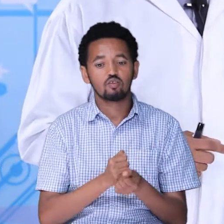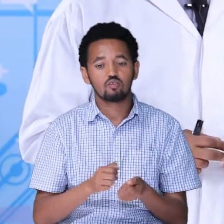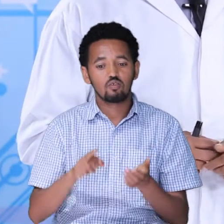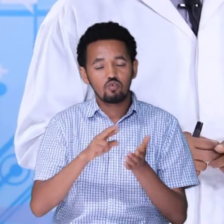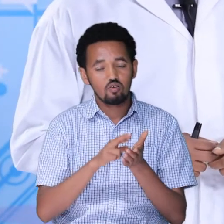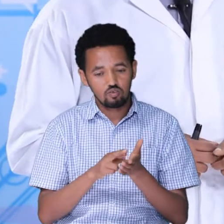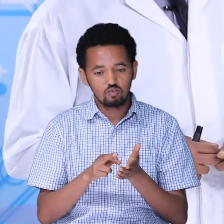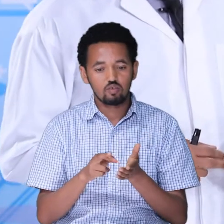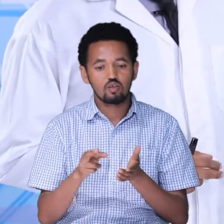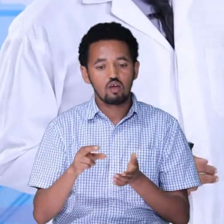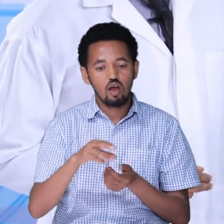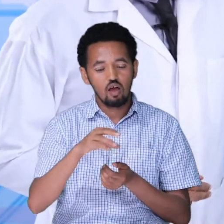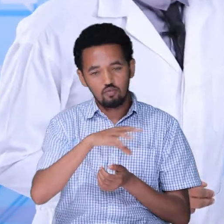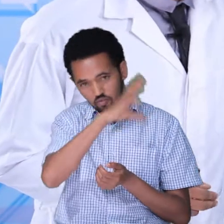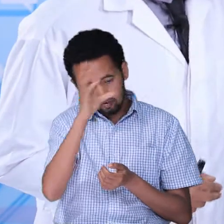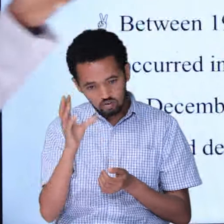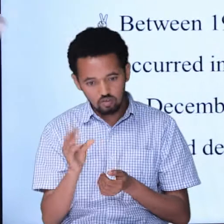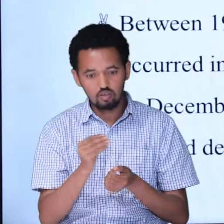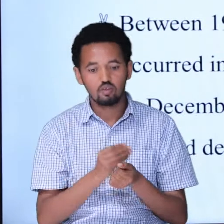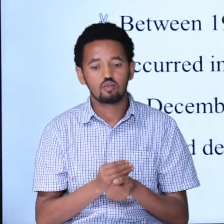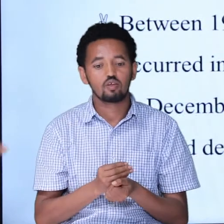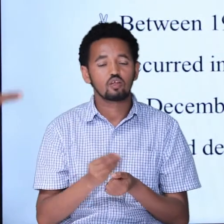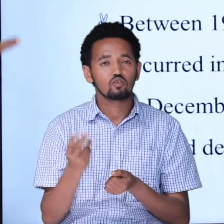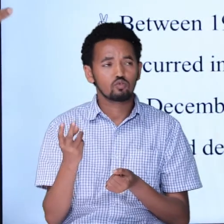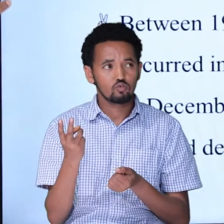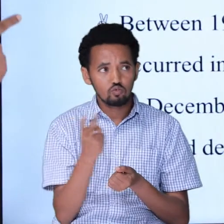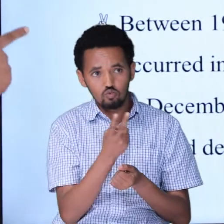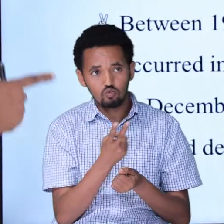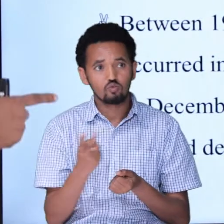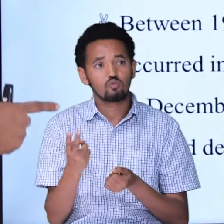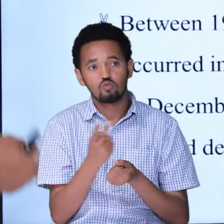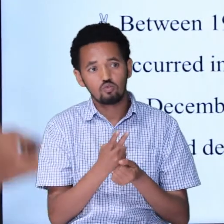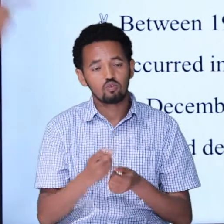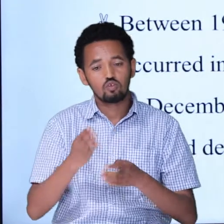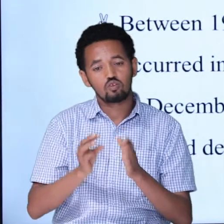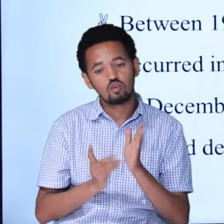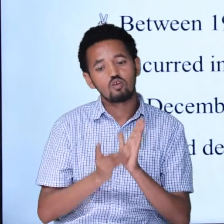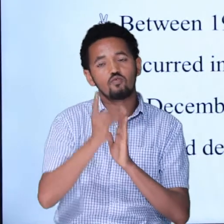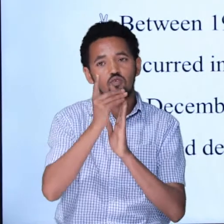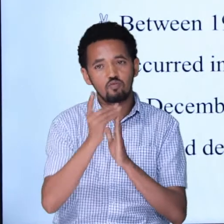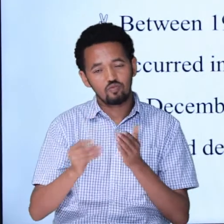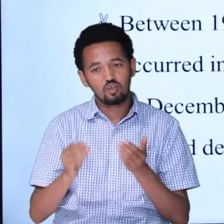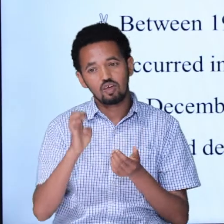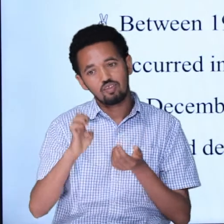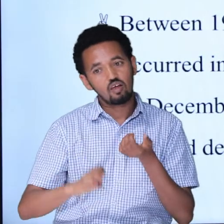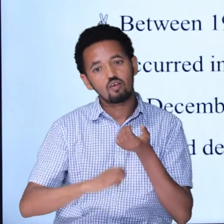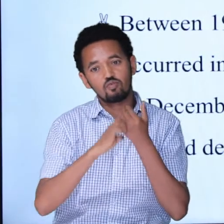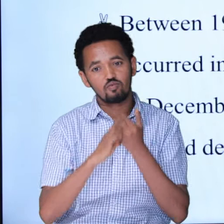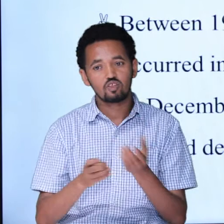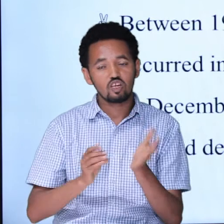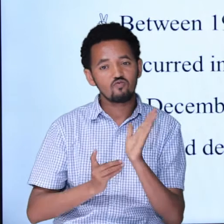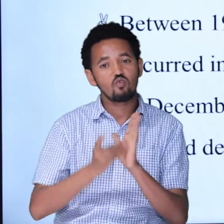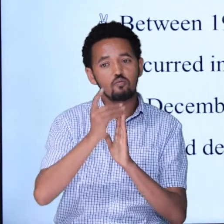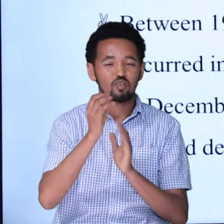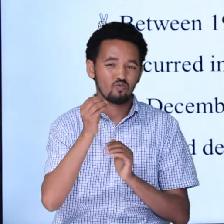depriving African stability and the chance to smooth the development. It affects the